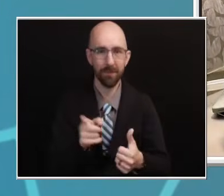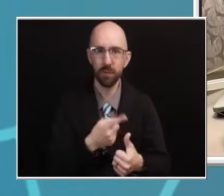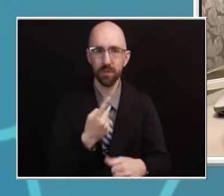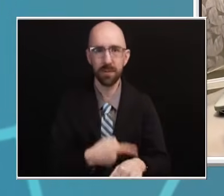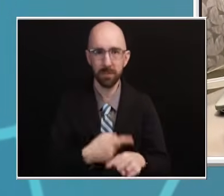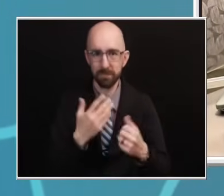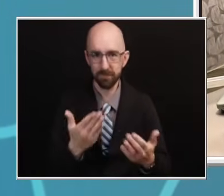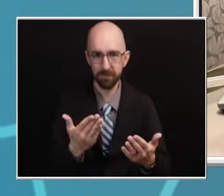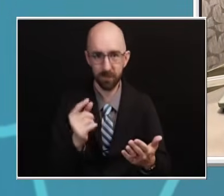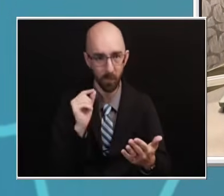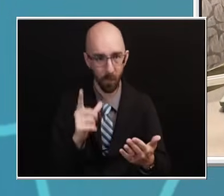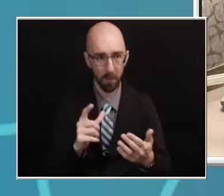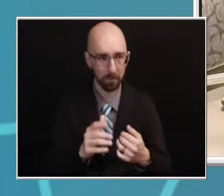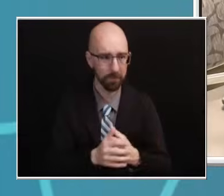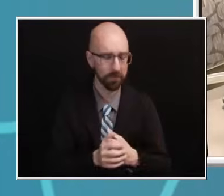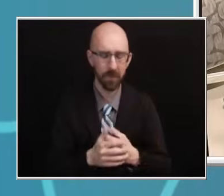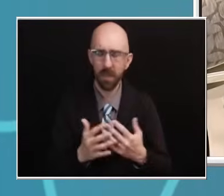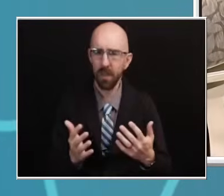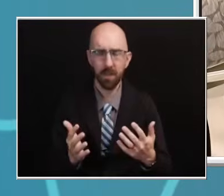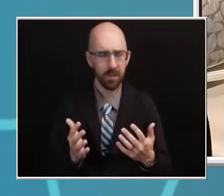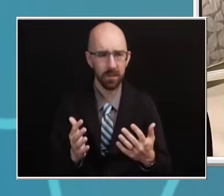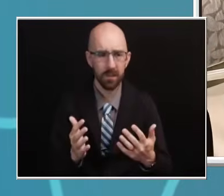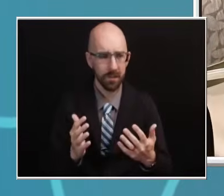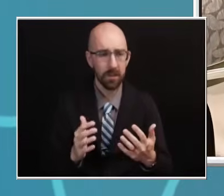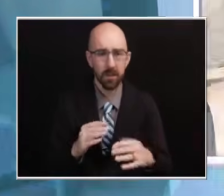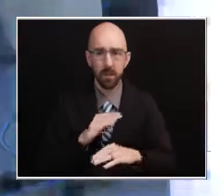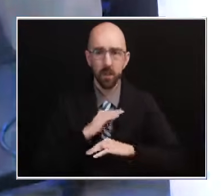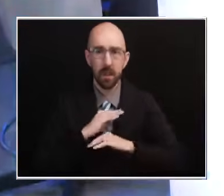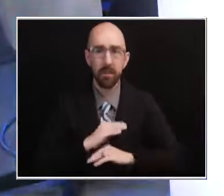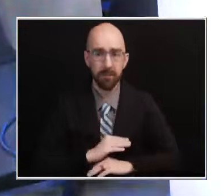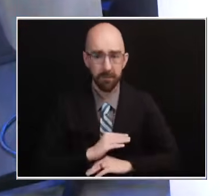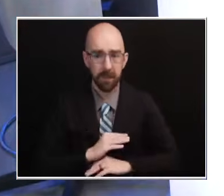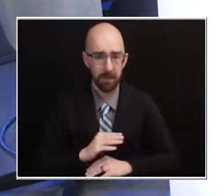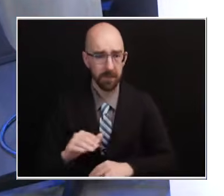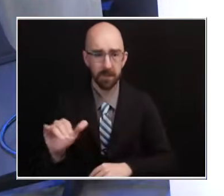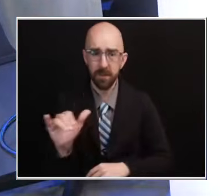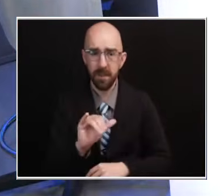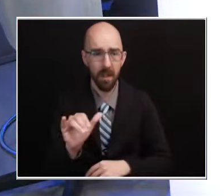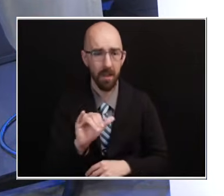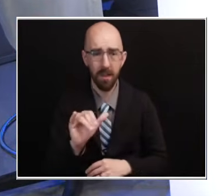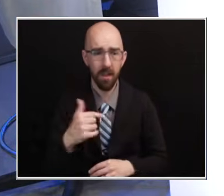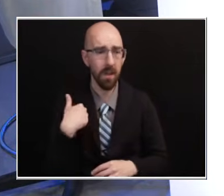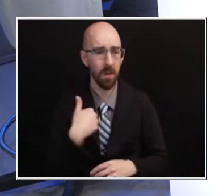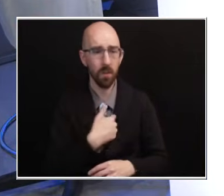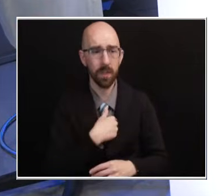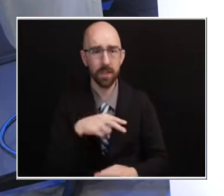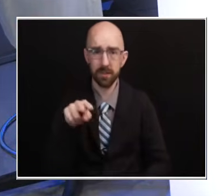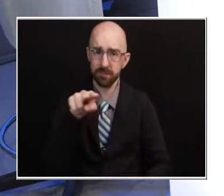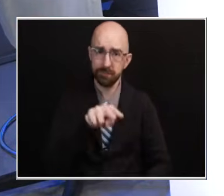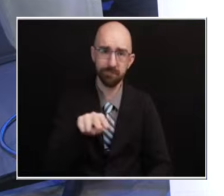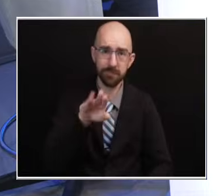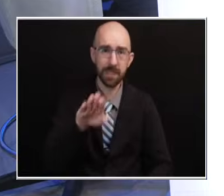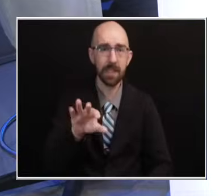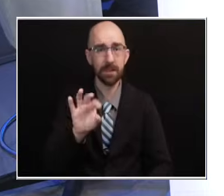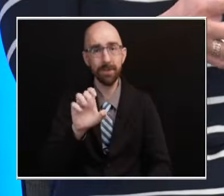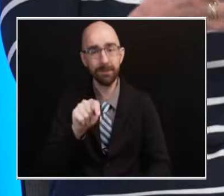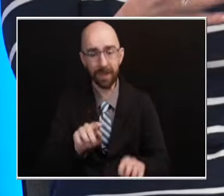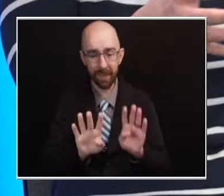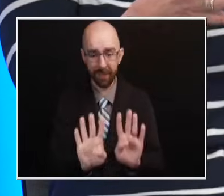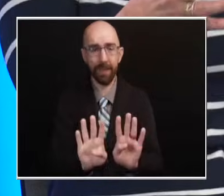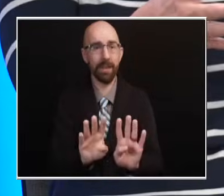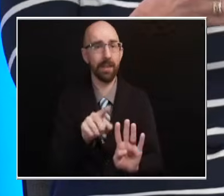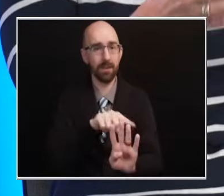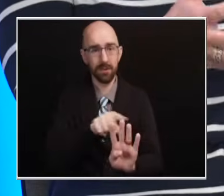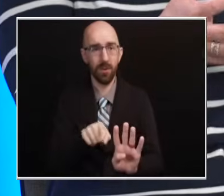up? It was such relief, because it's like we had stared at his toes for 8 days, waiting for them